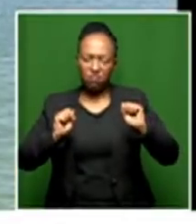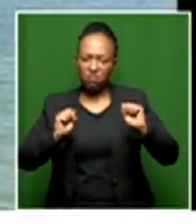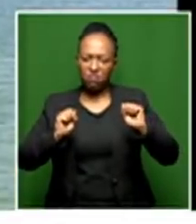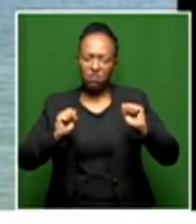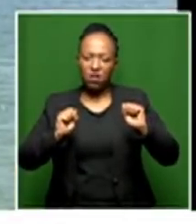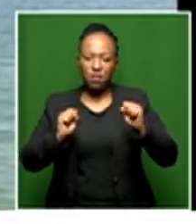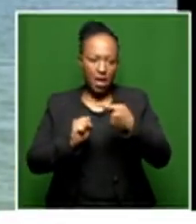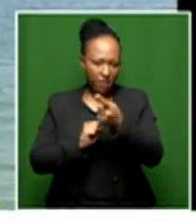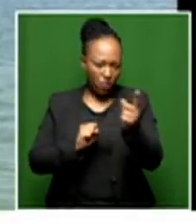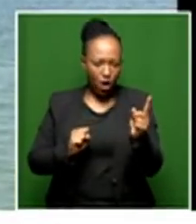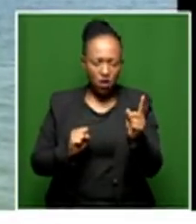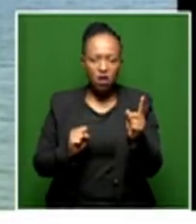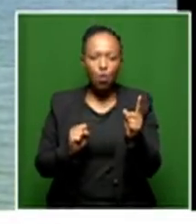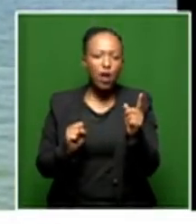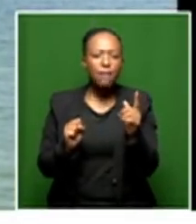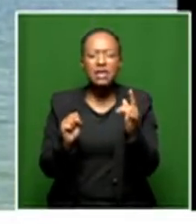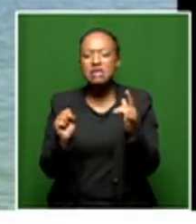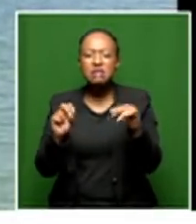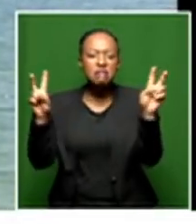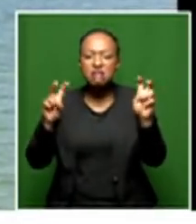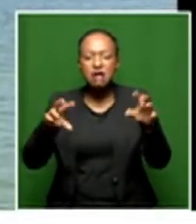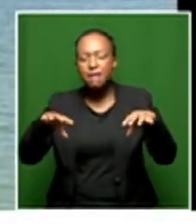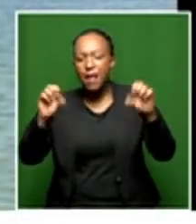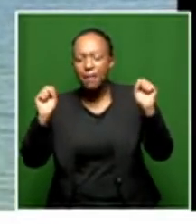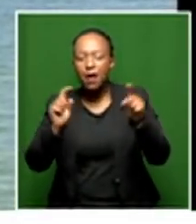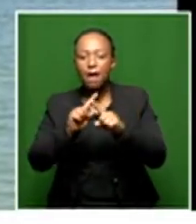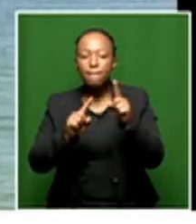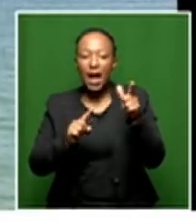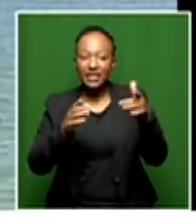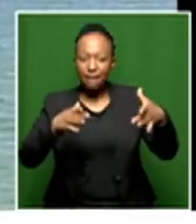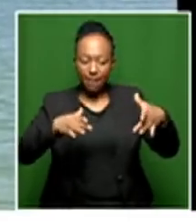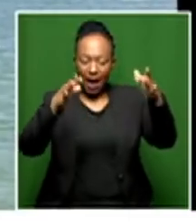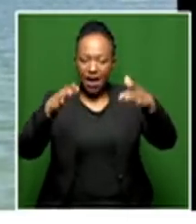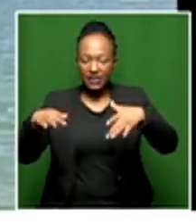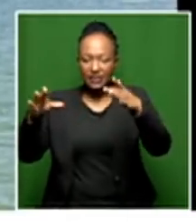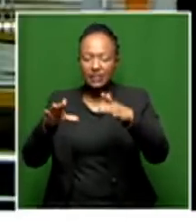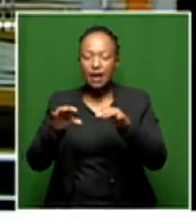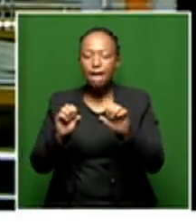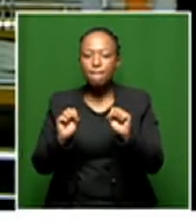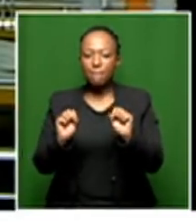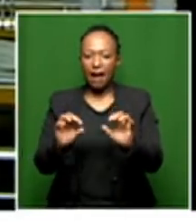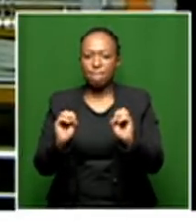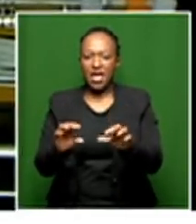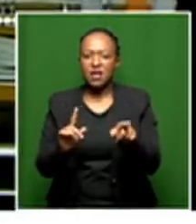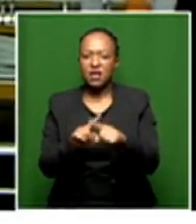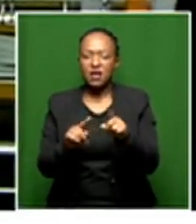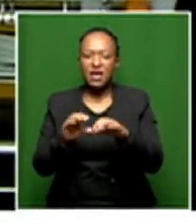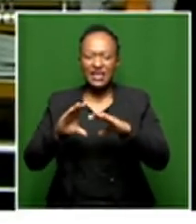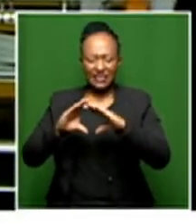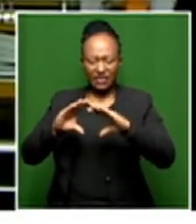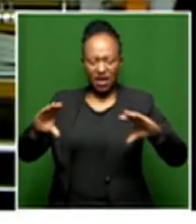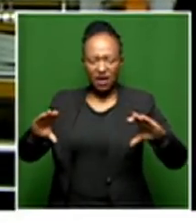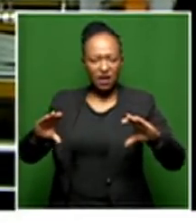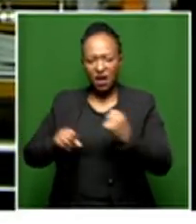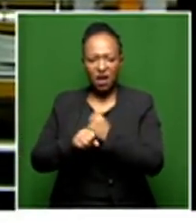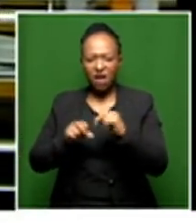shed. Everybody else would be load shed, but the treatment plants and the pumping station, for obvious reasons